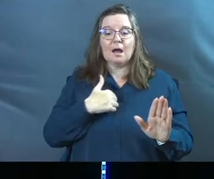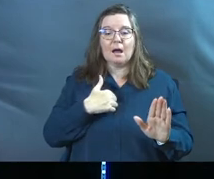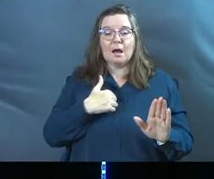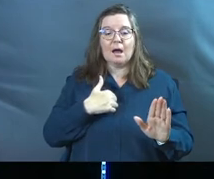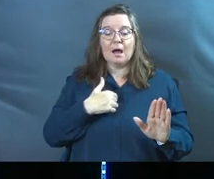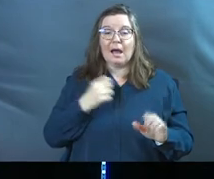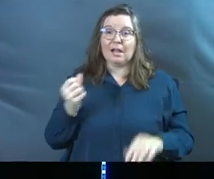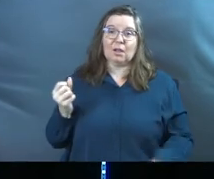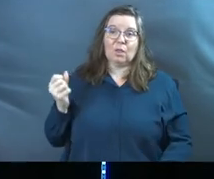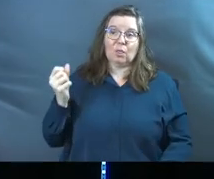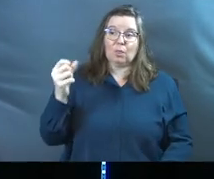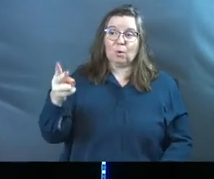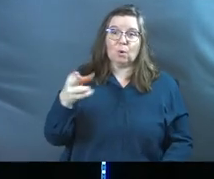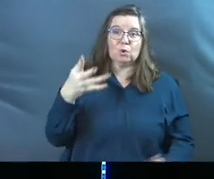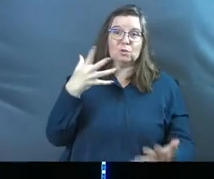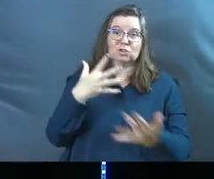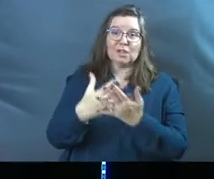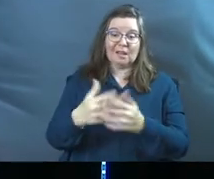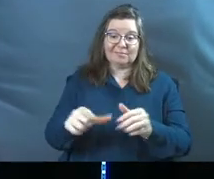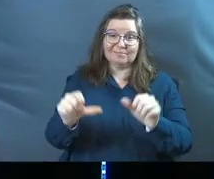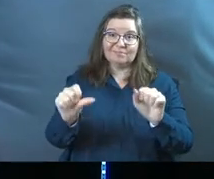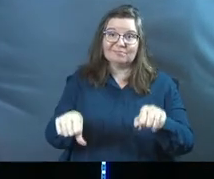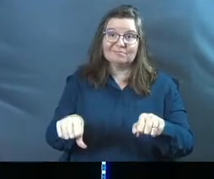I could throw you in jail. I could end you.